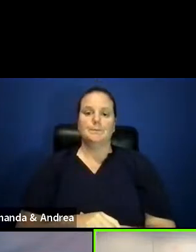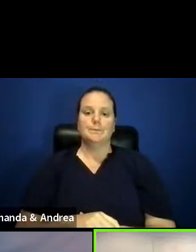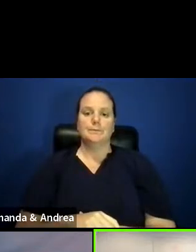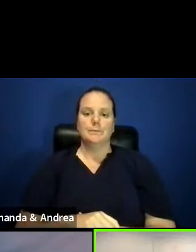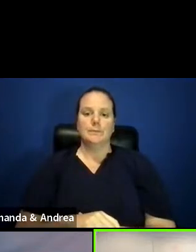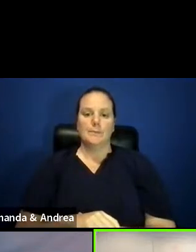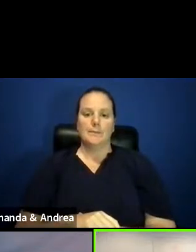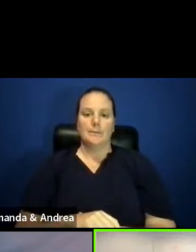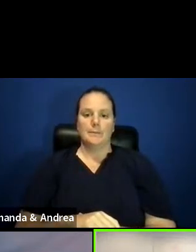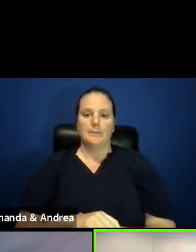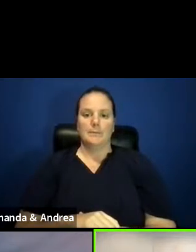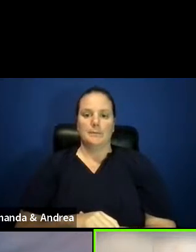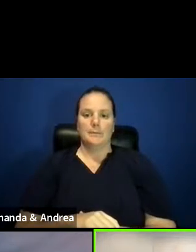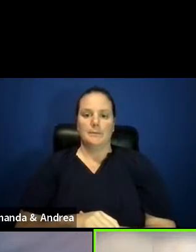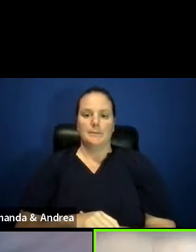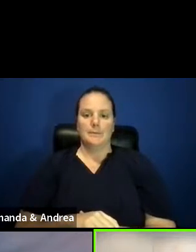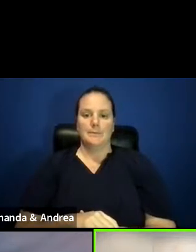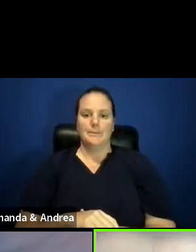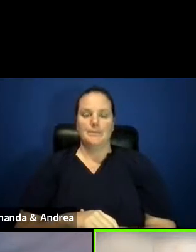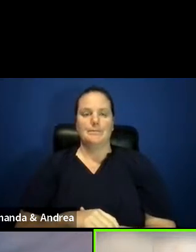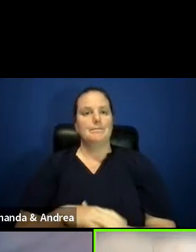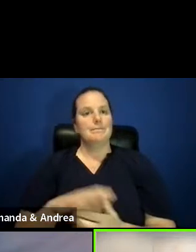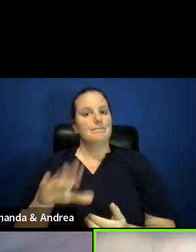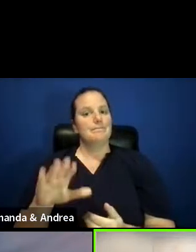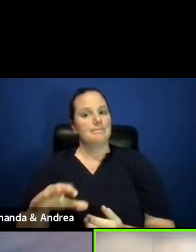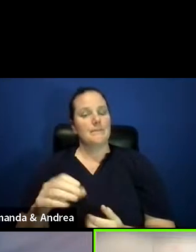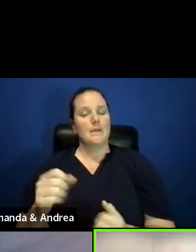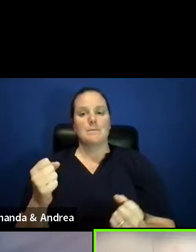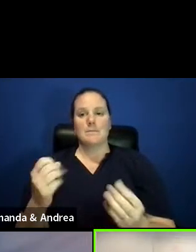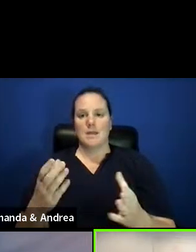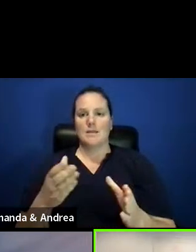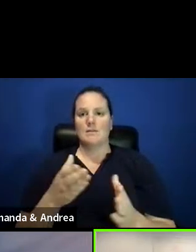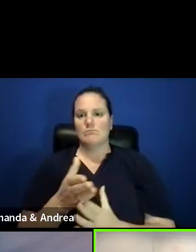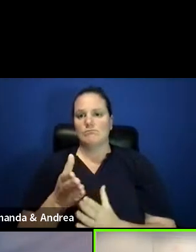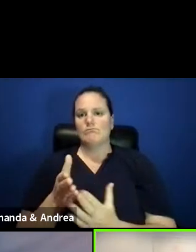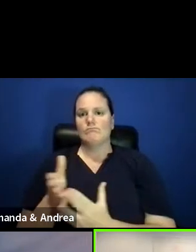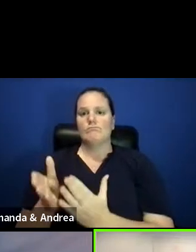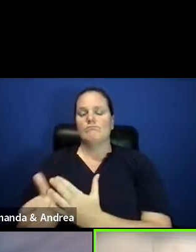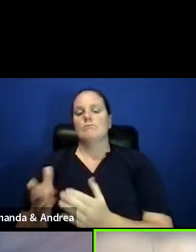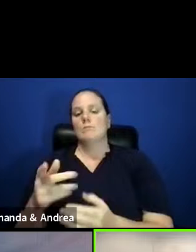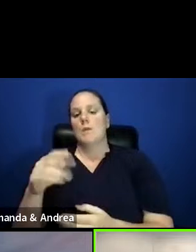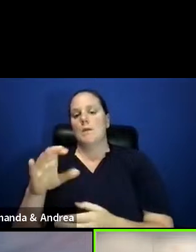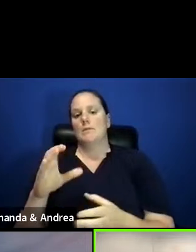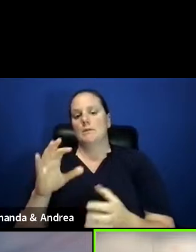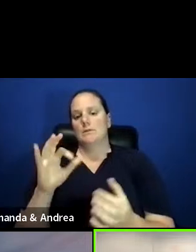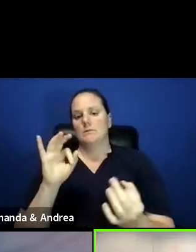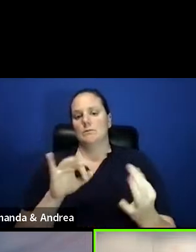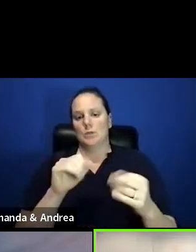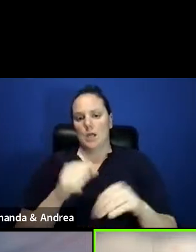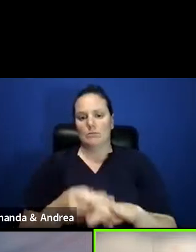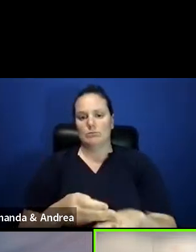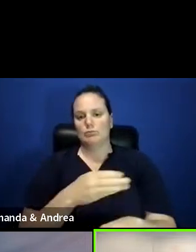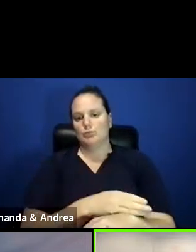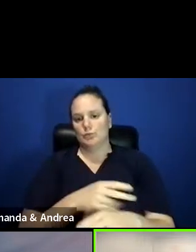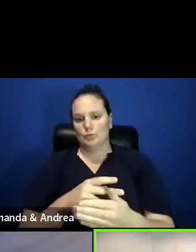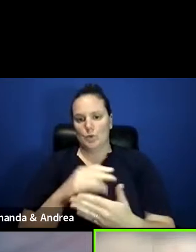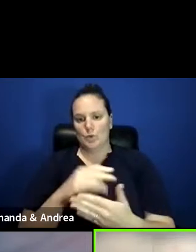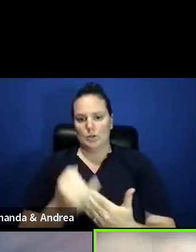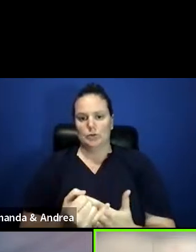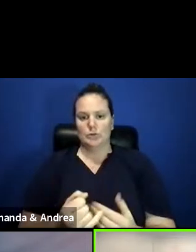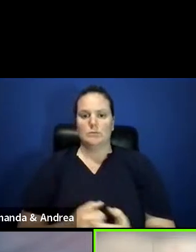So, Lucy, there are a number of ways that public input can enhance a project.